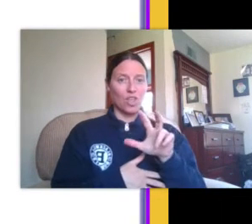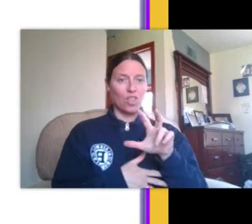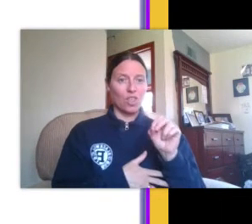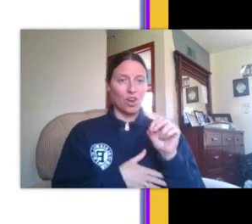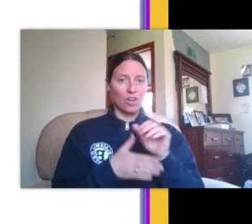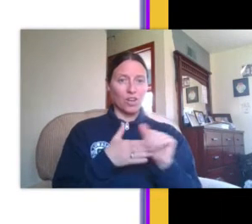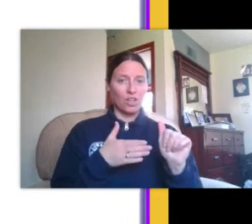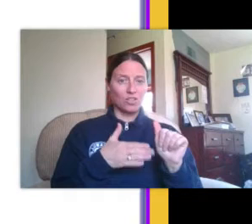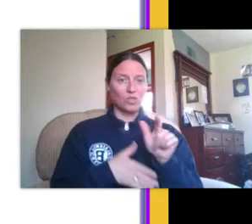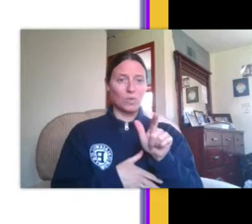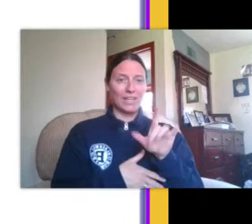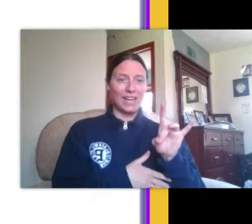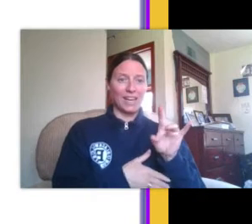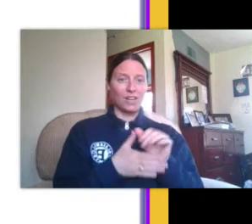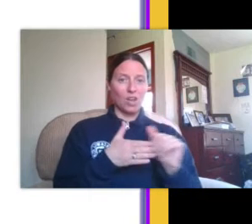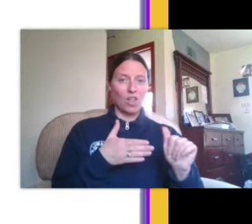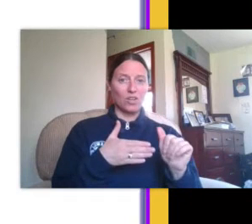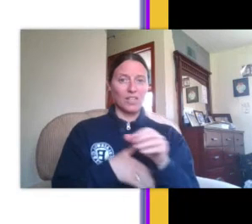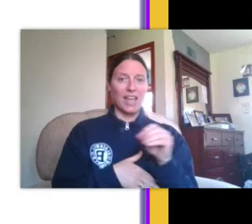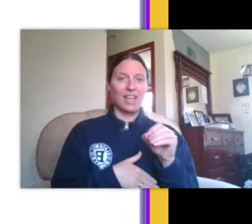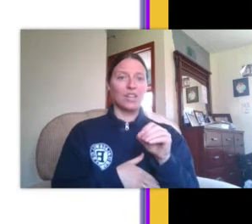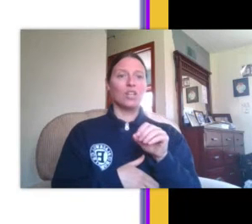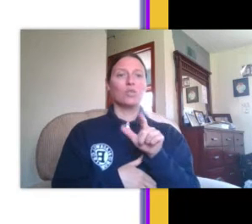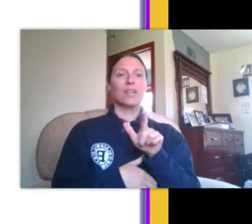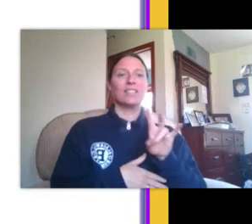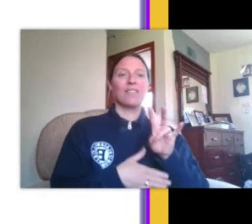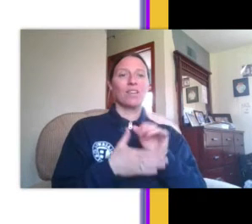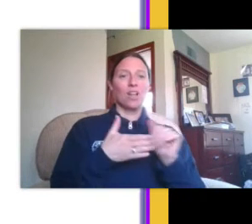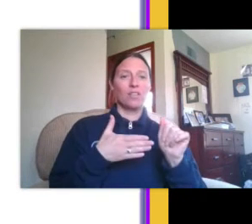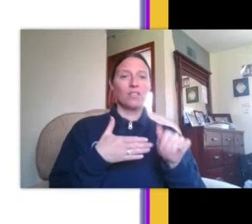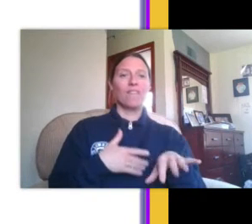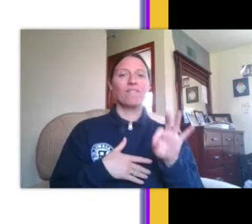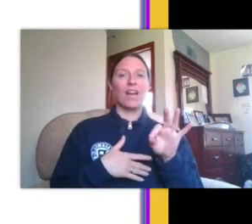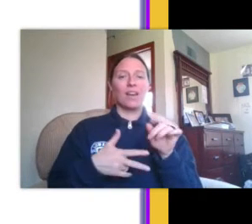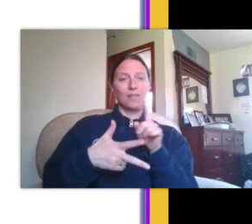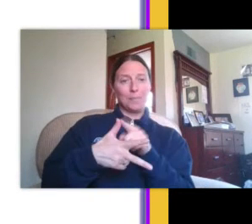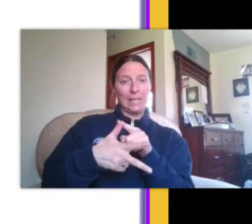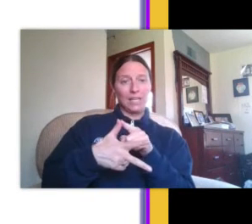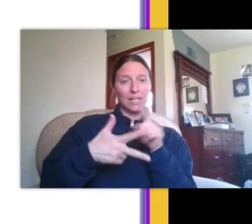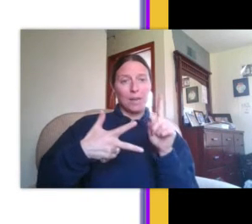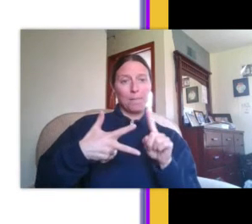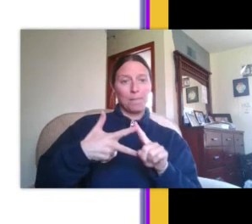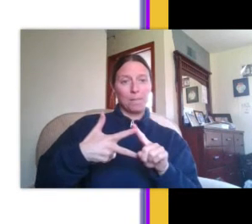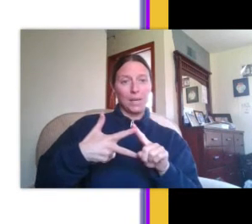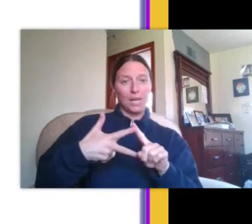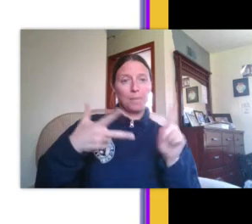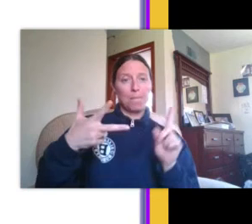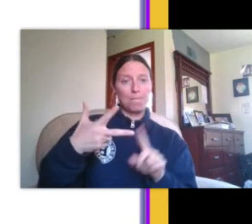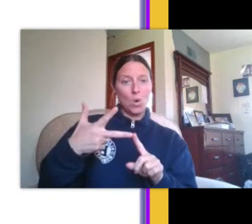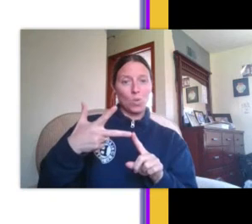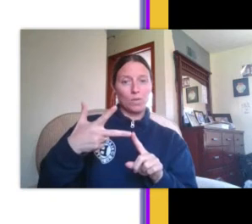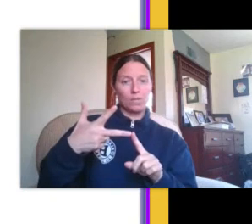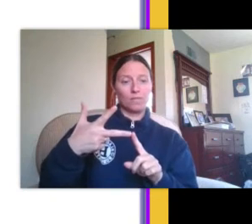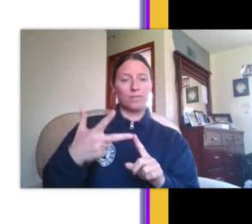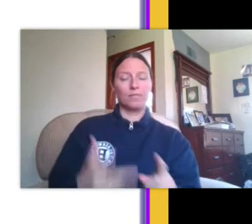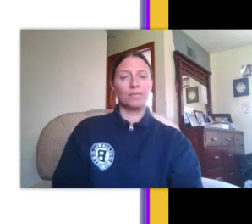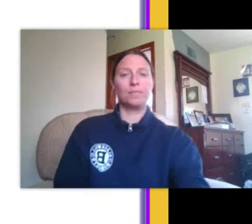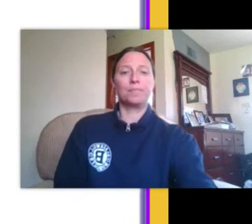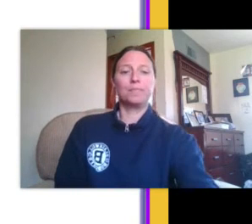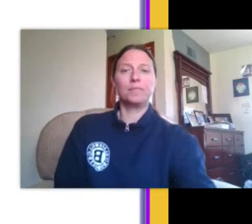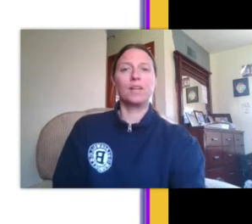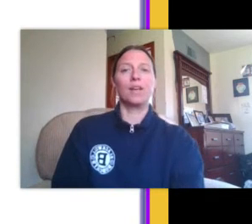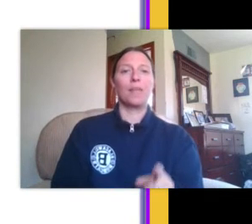$30, $28, and $27. Find the mean, median, and mode of the donations.